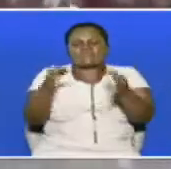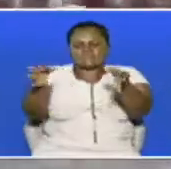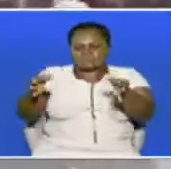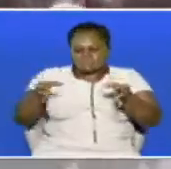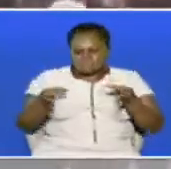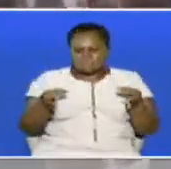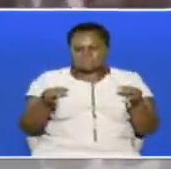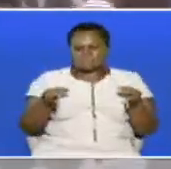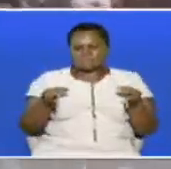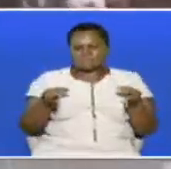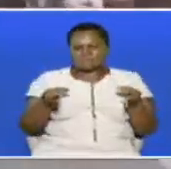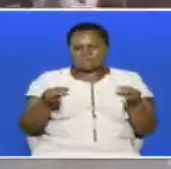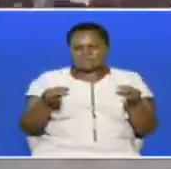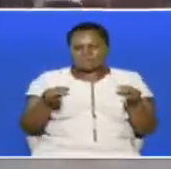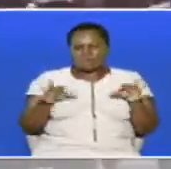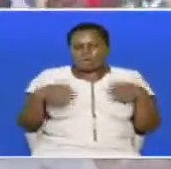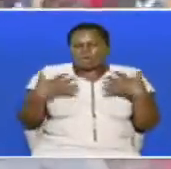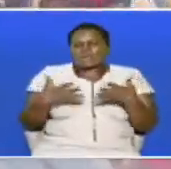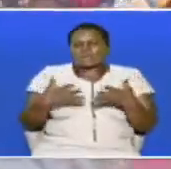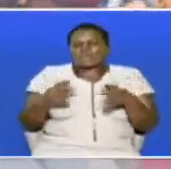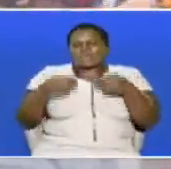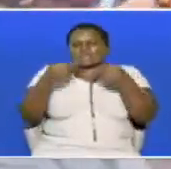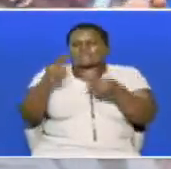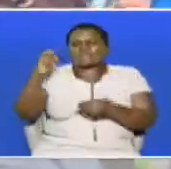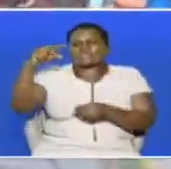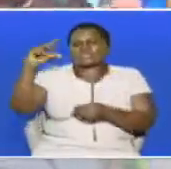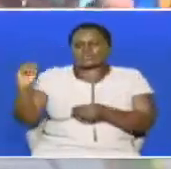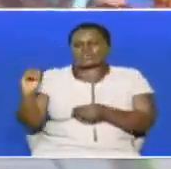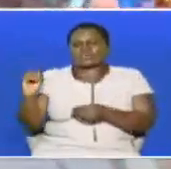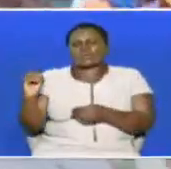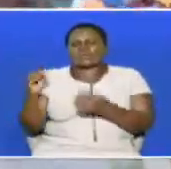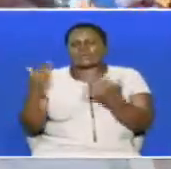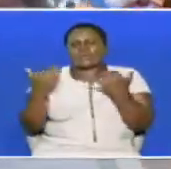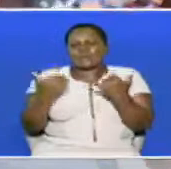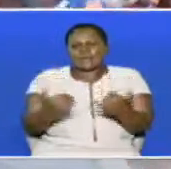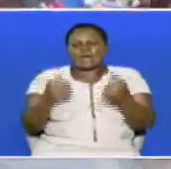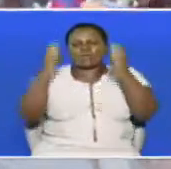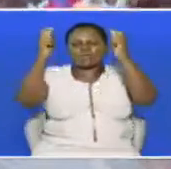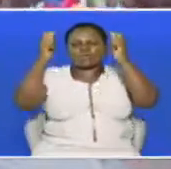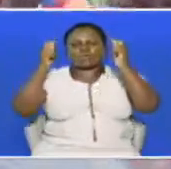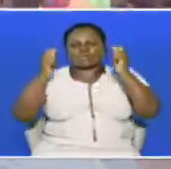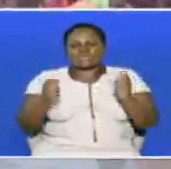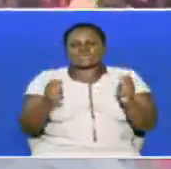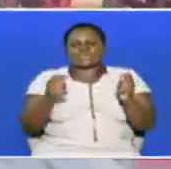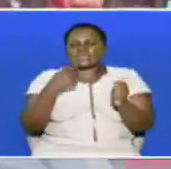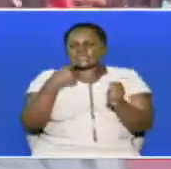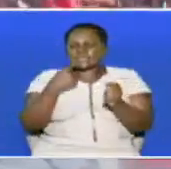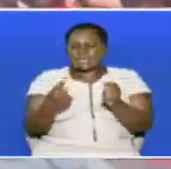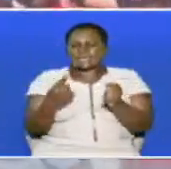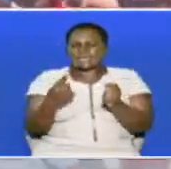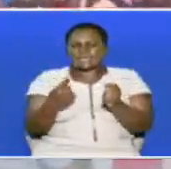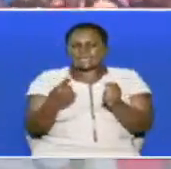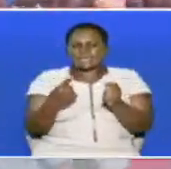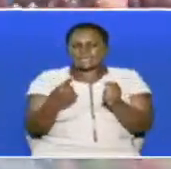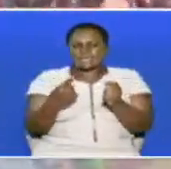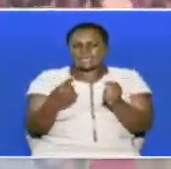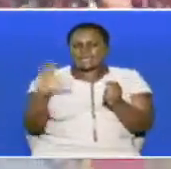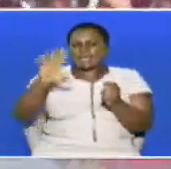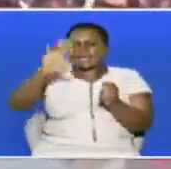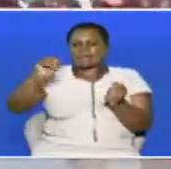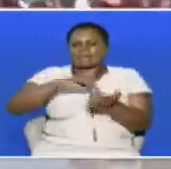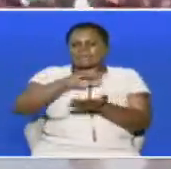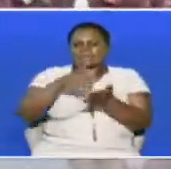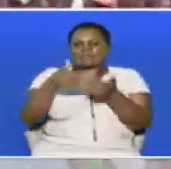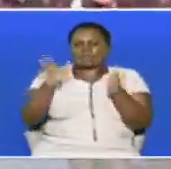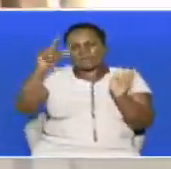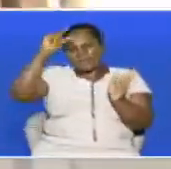or donated to charity organizations. MPs annulled the Gazette notice, prompting Katiba Institute, Africa Center for